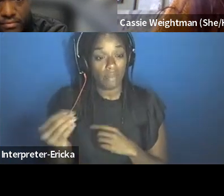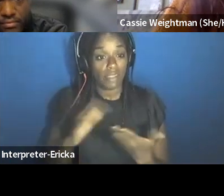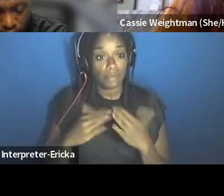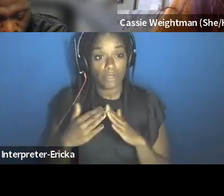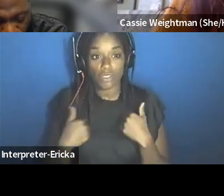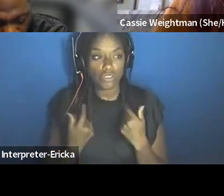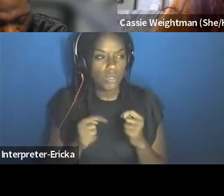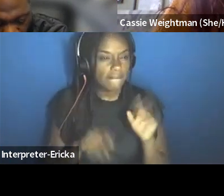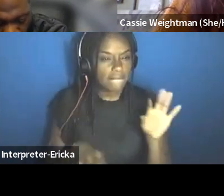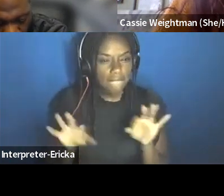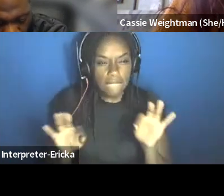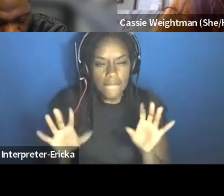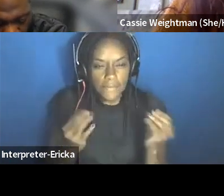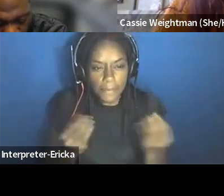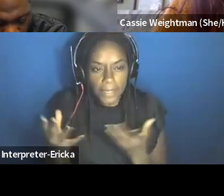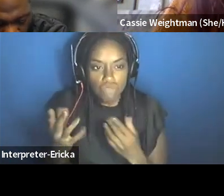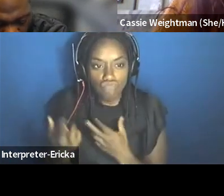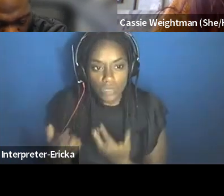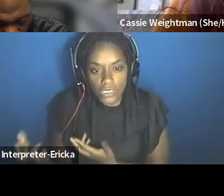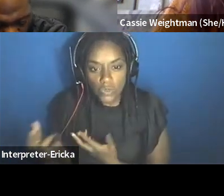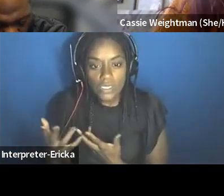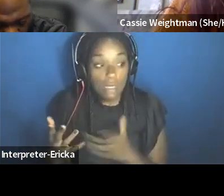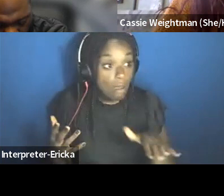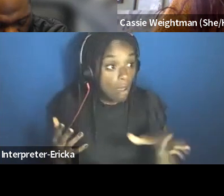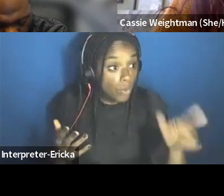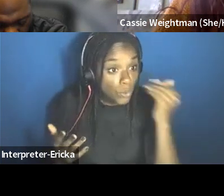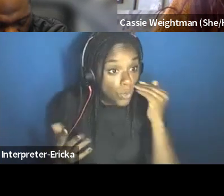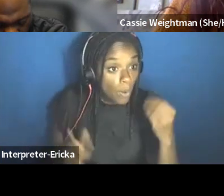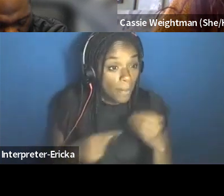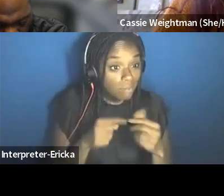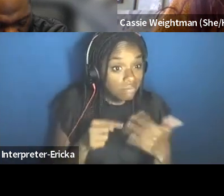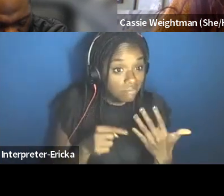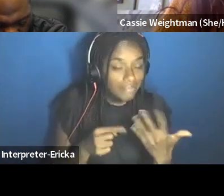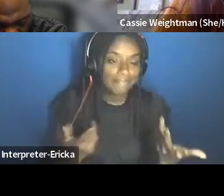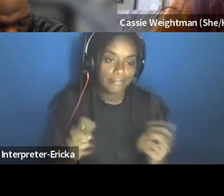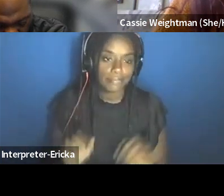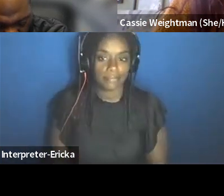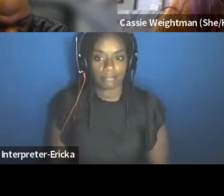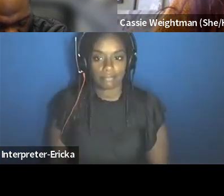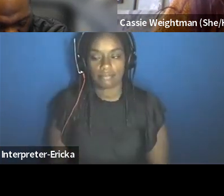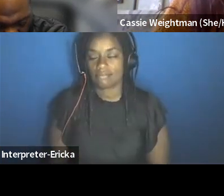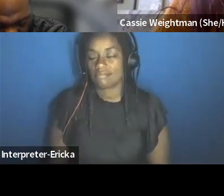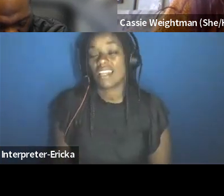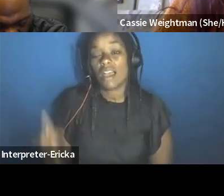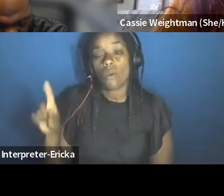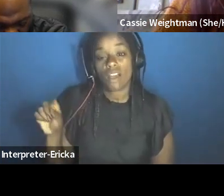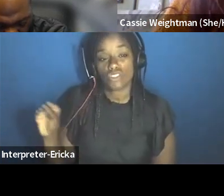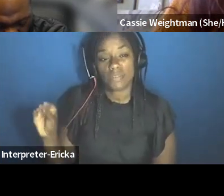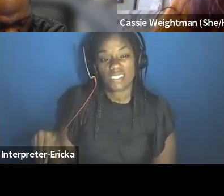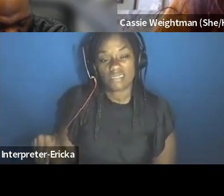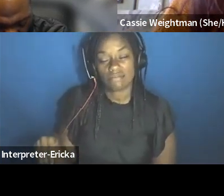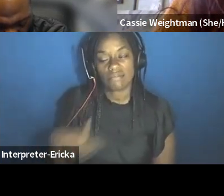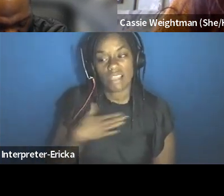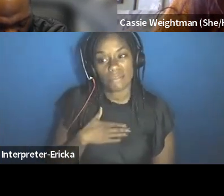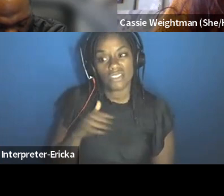find information, find resources. Wait a second. Oh, do you know about this? Do you know about, so yeah. 100%. And I really appreciate you saying that,